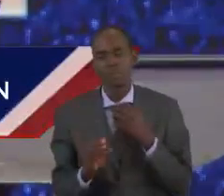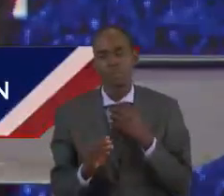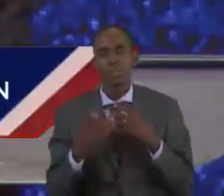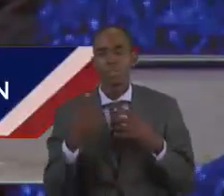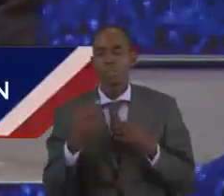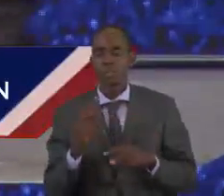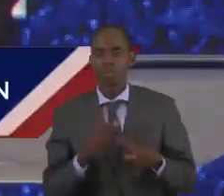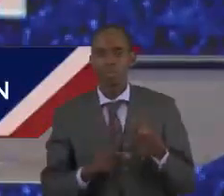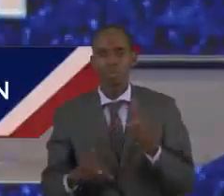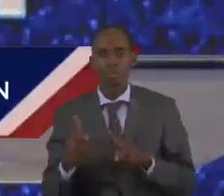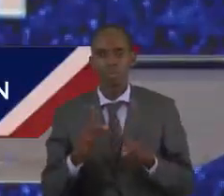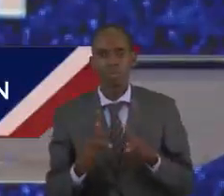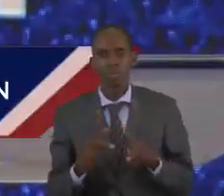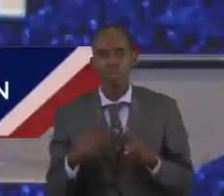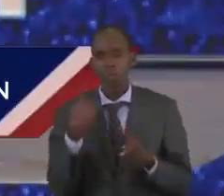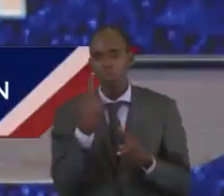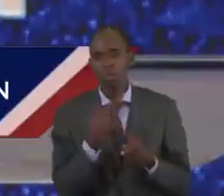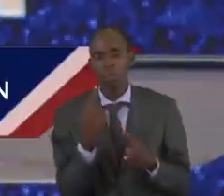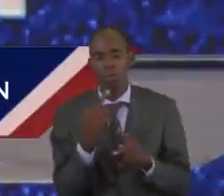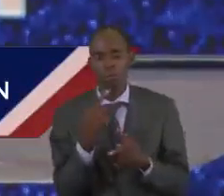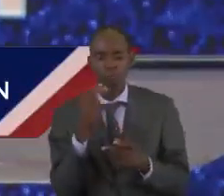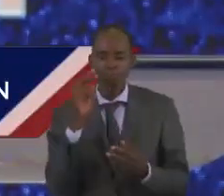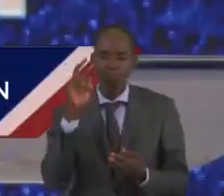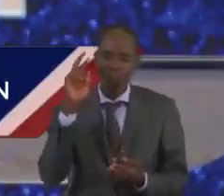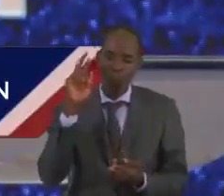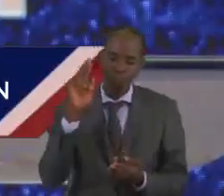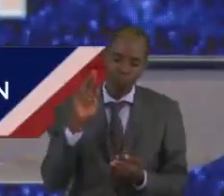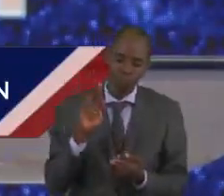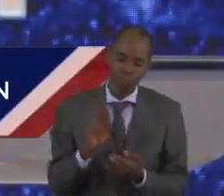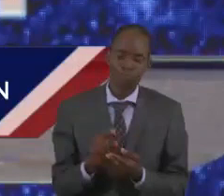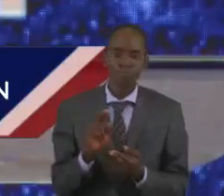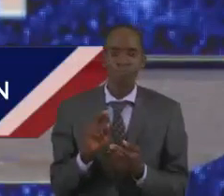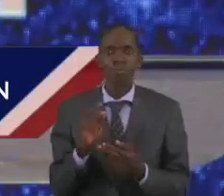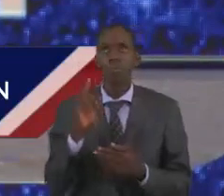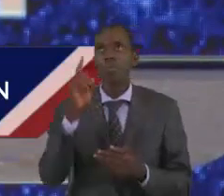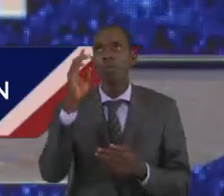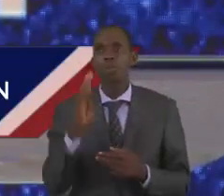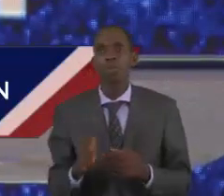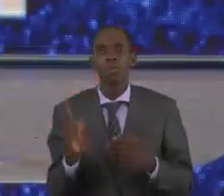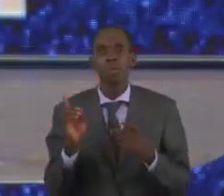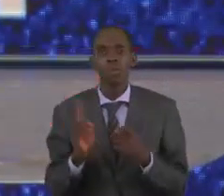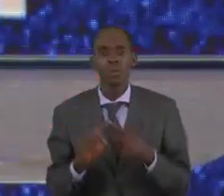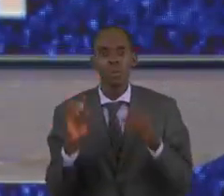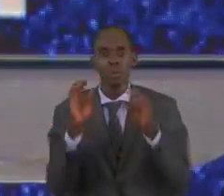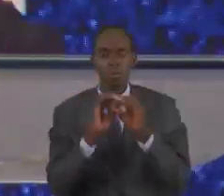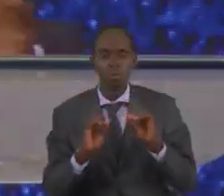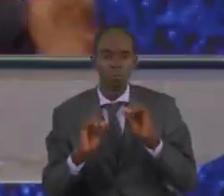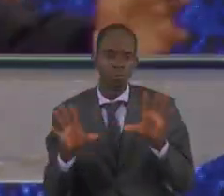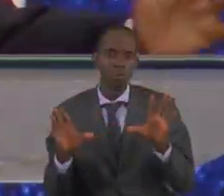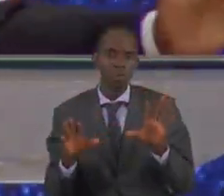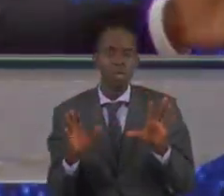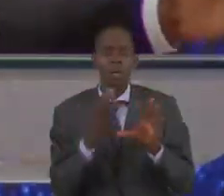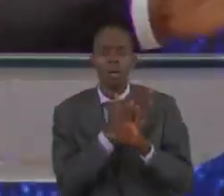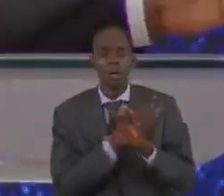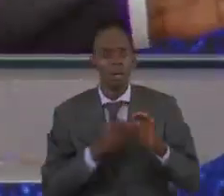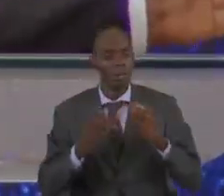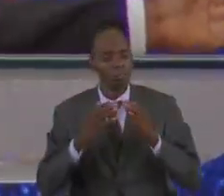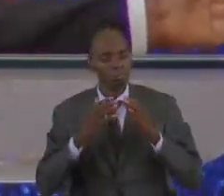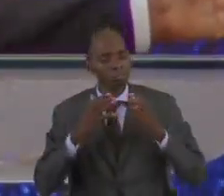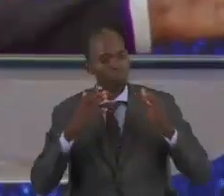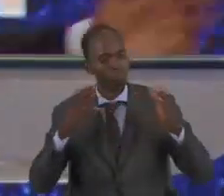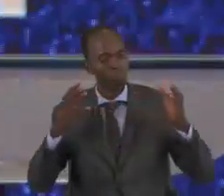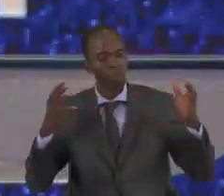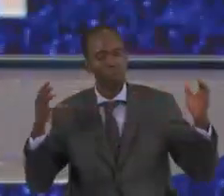people who reduce God to nothing and they magnify